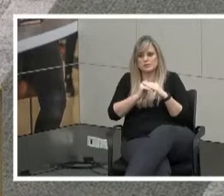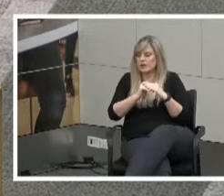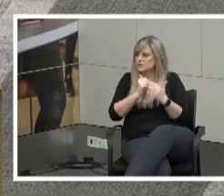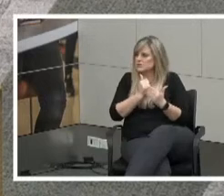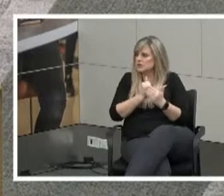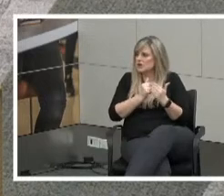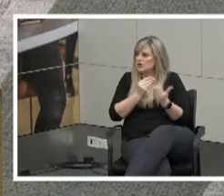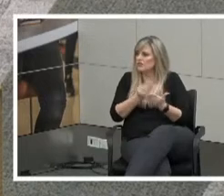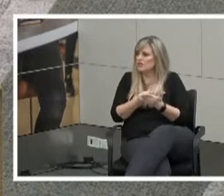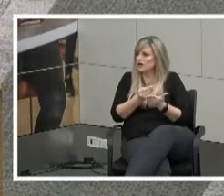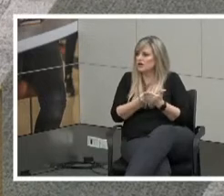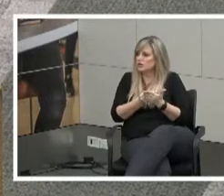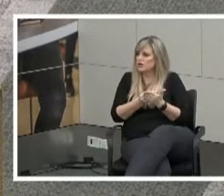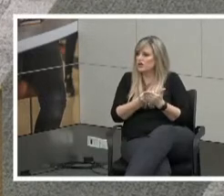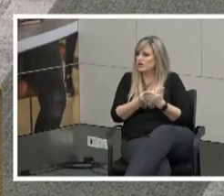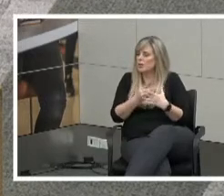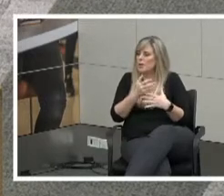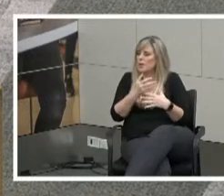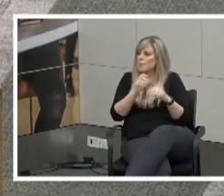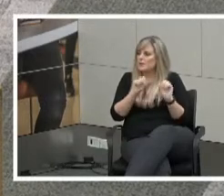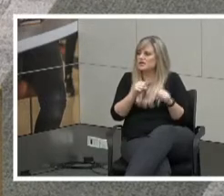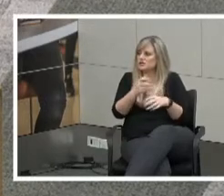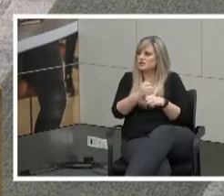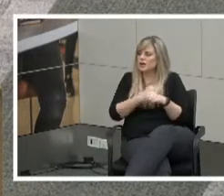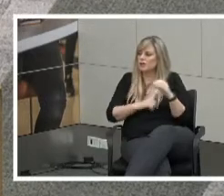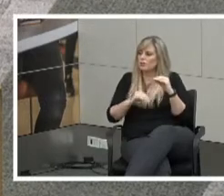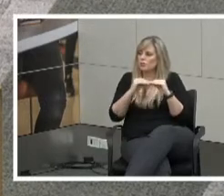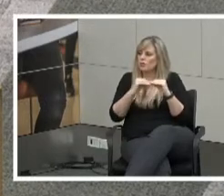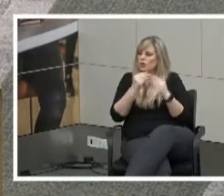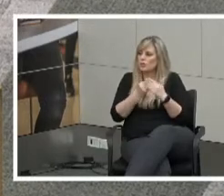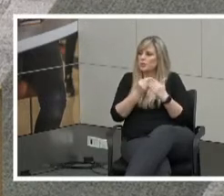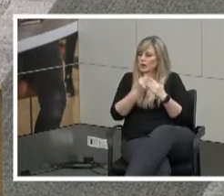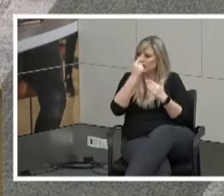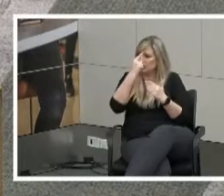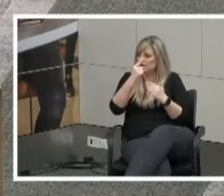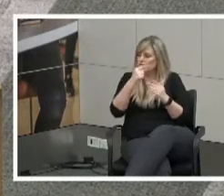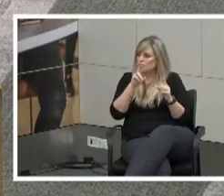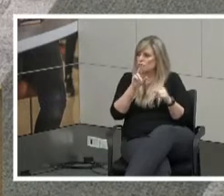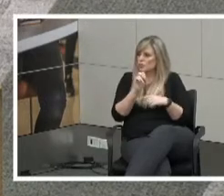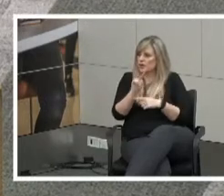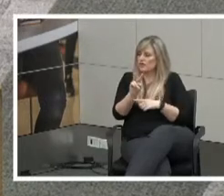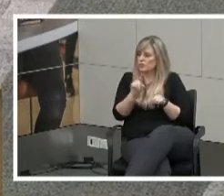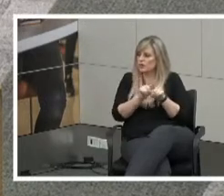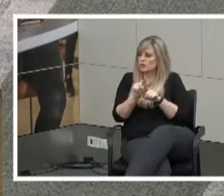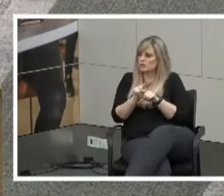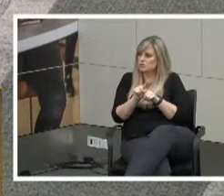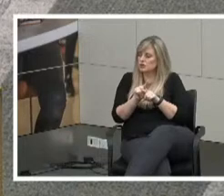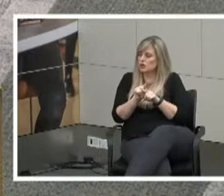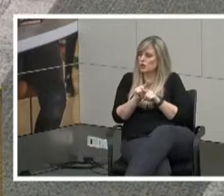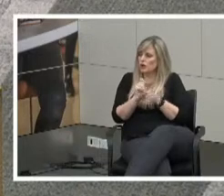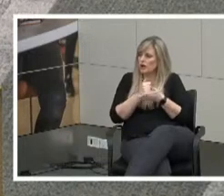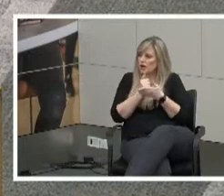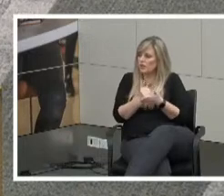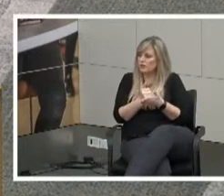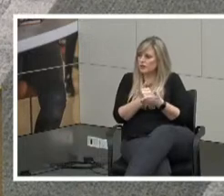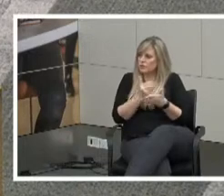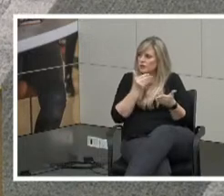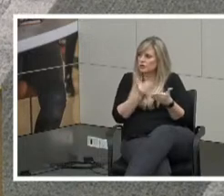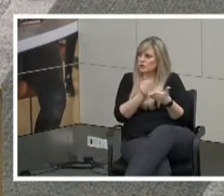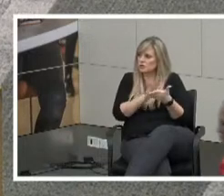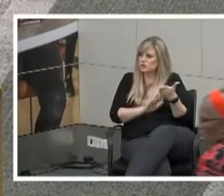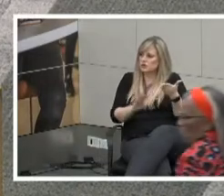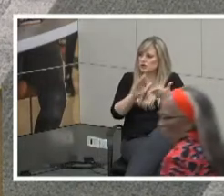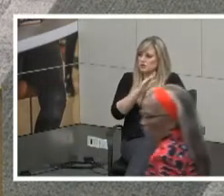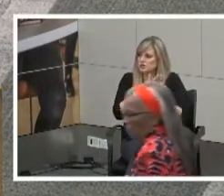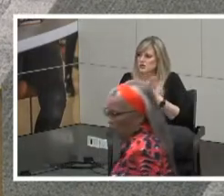potential to bring in millions of more dollars of Revenue and put students on a clearer postsecondary path and I respectfully ask that you consider